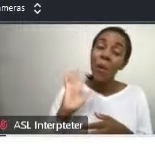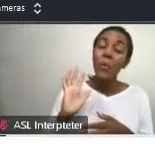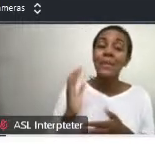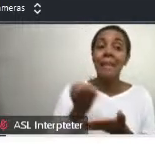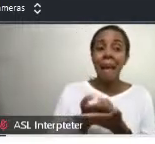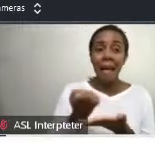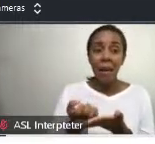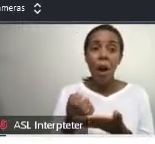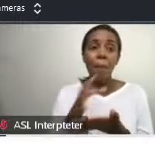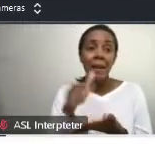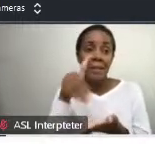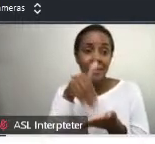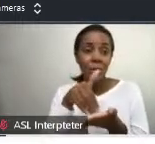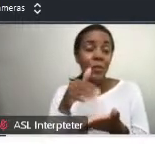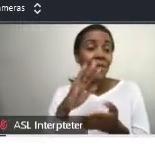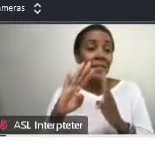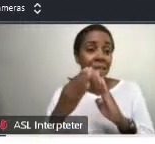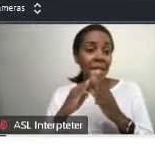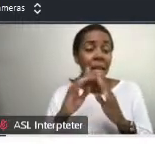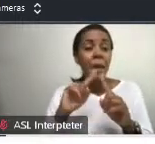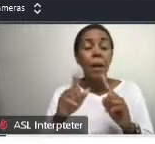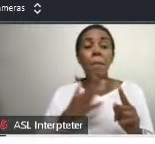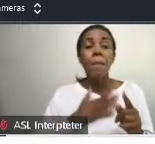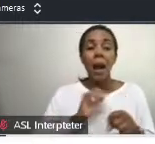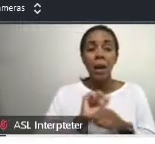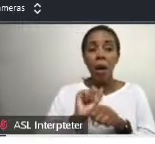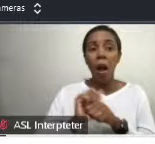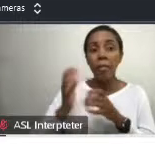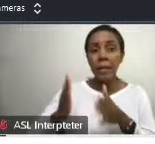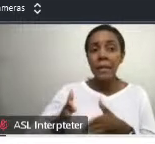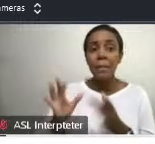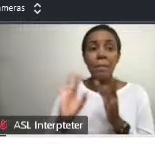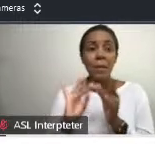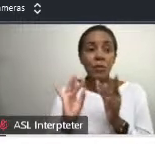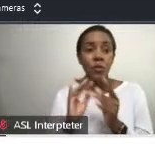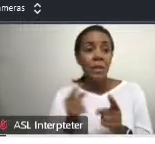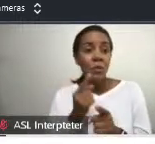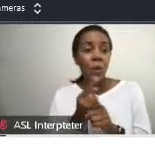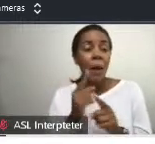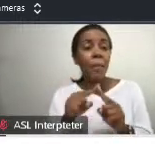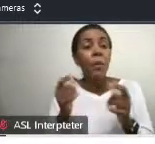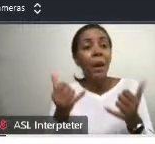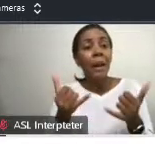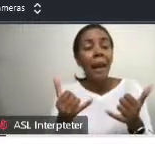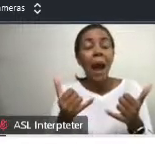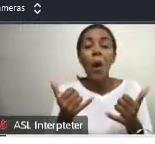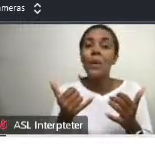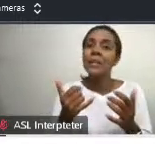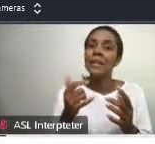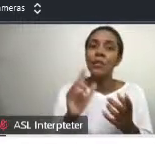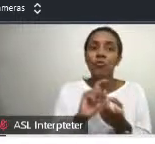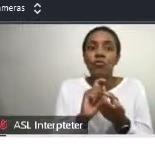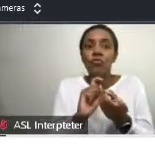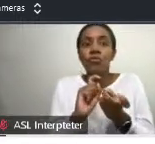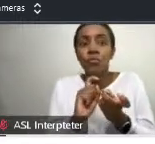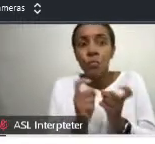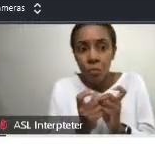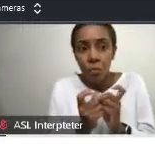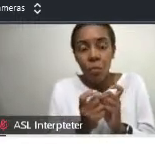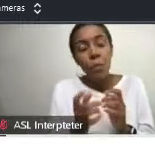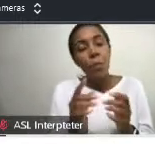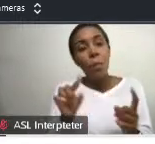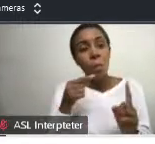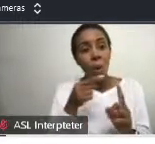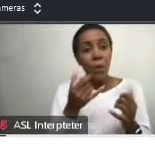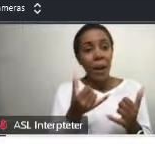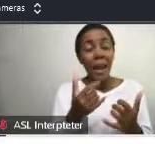And my colleague mentioned, and is right, that it's at a pivot point right now. And I've spoken